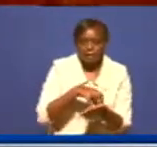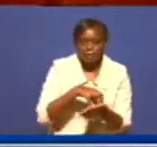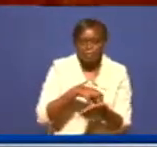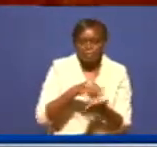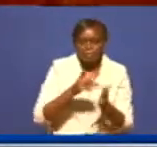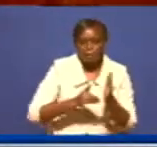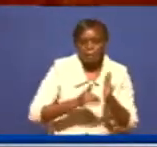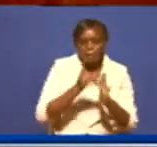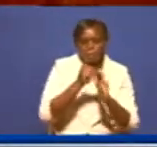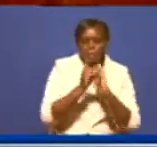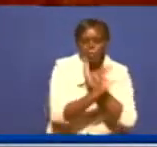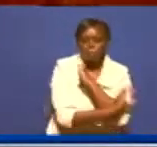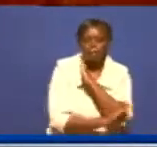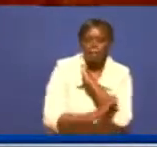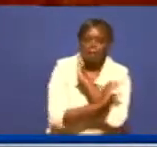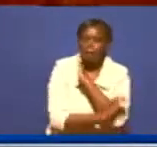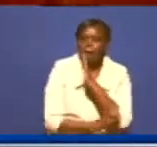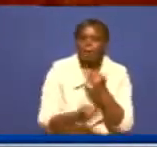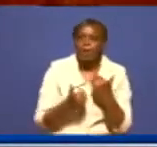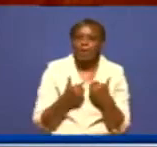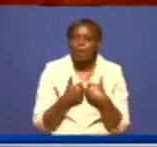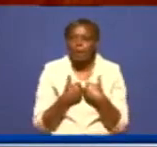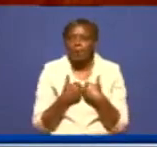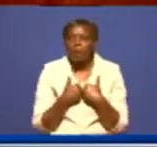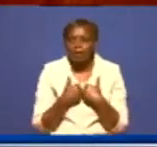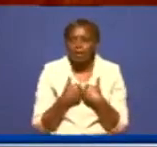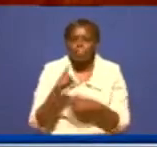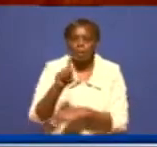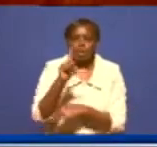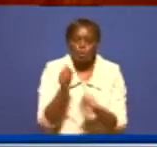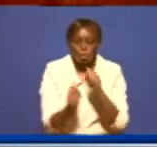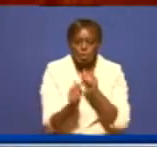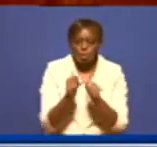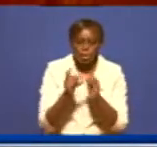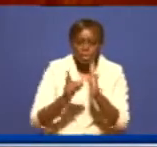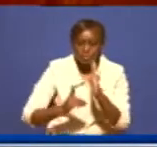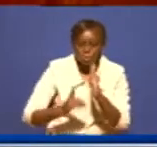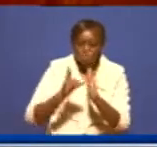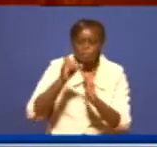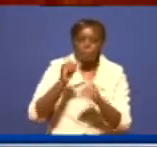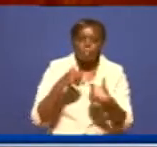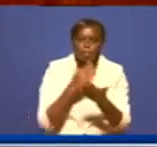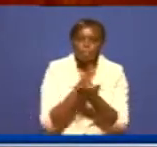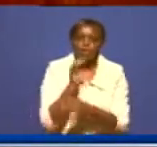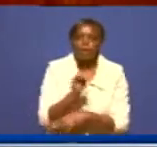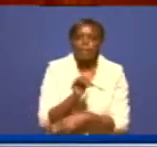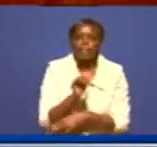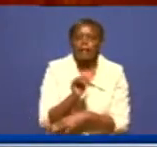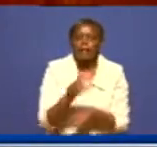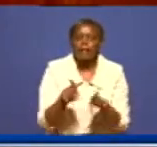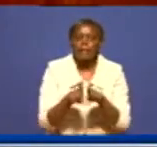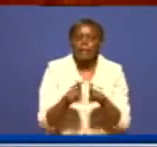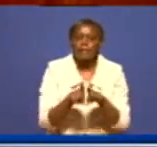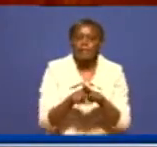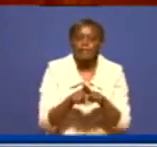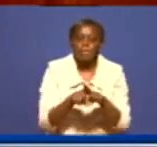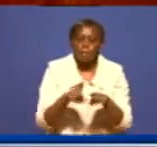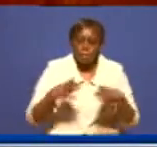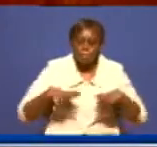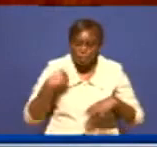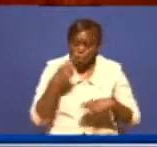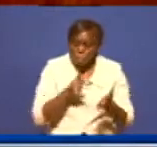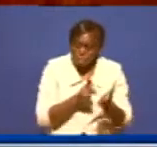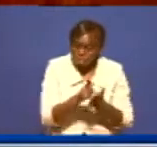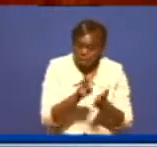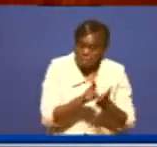countries, there are legislations which are developed to ensure that even the tenants themselves